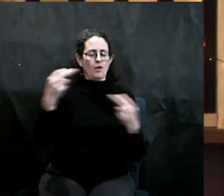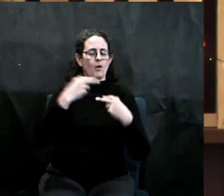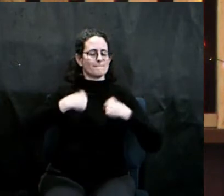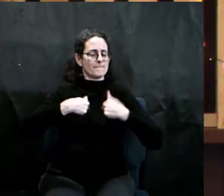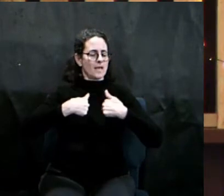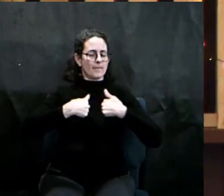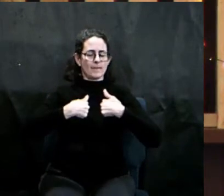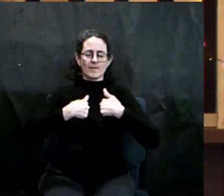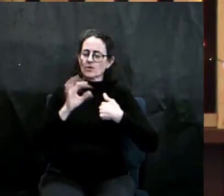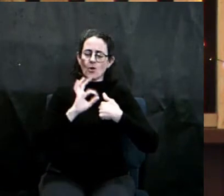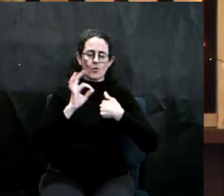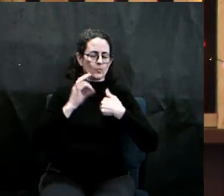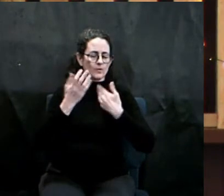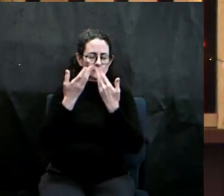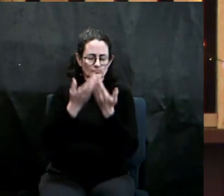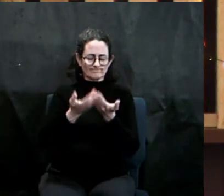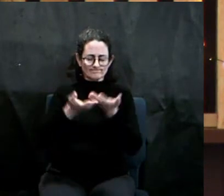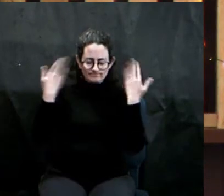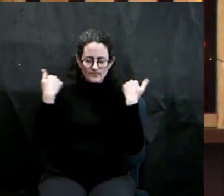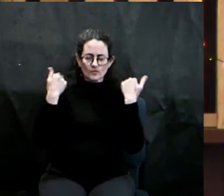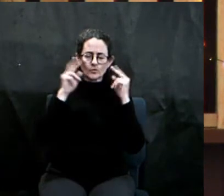lives, your far superior rule.